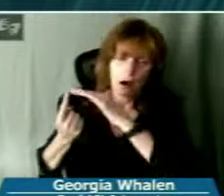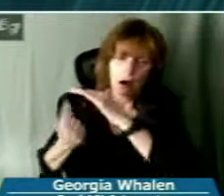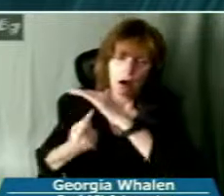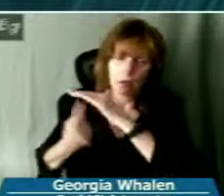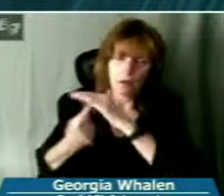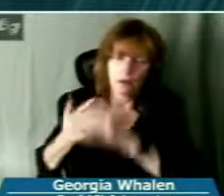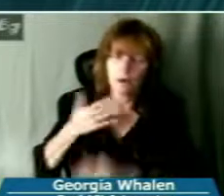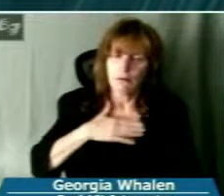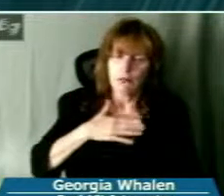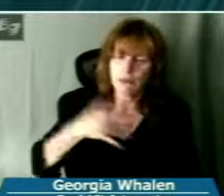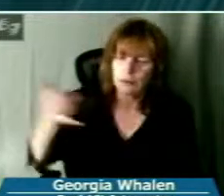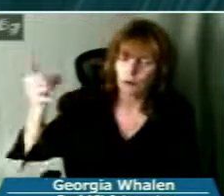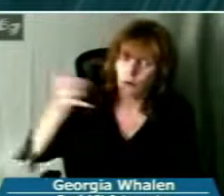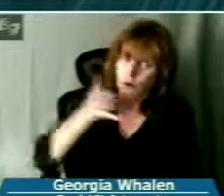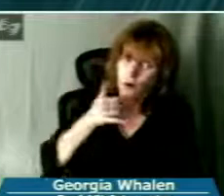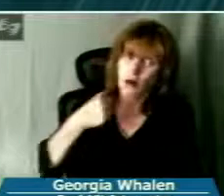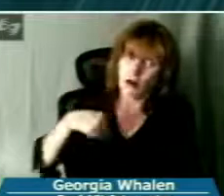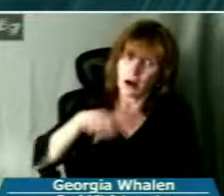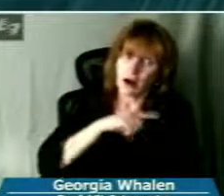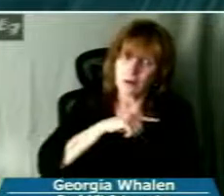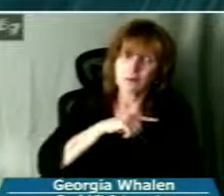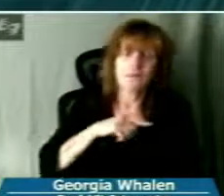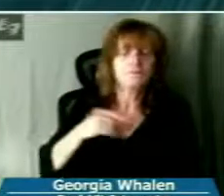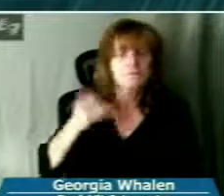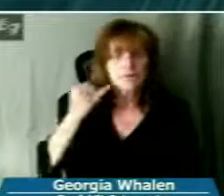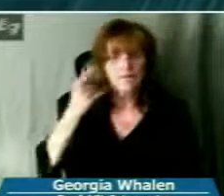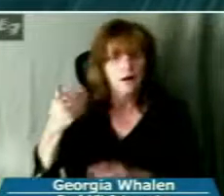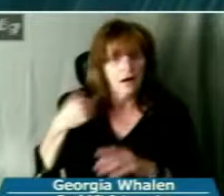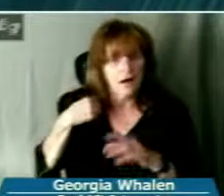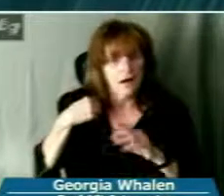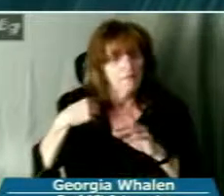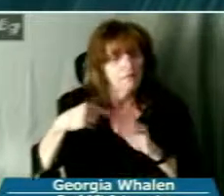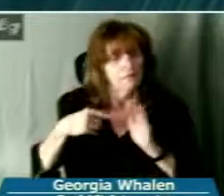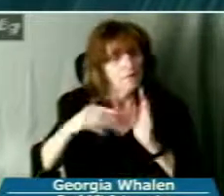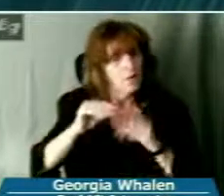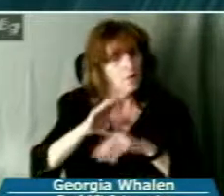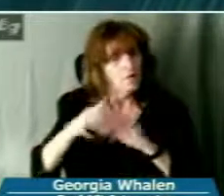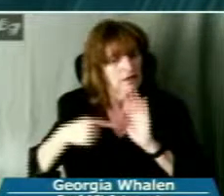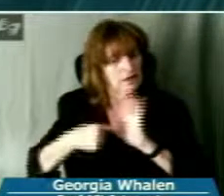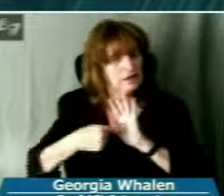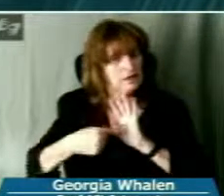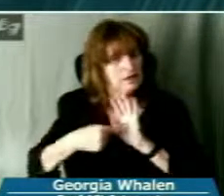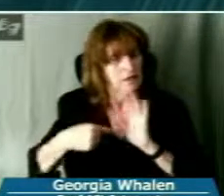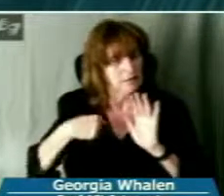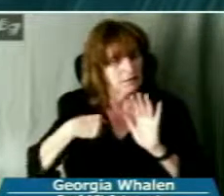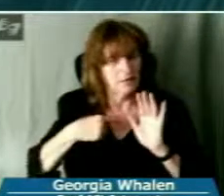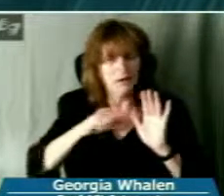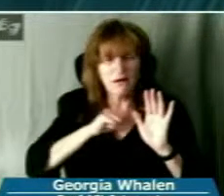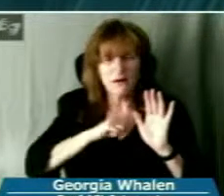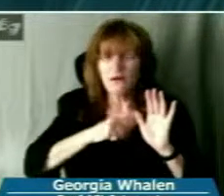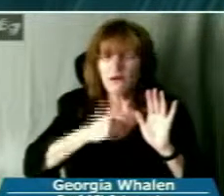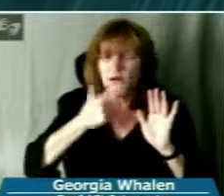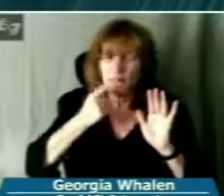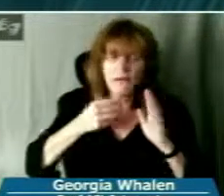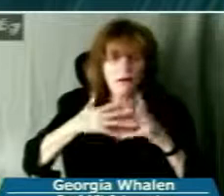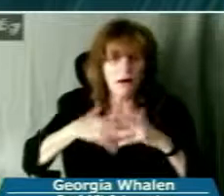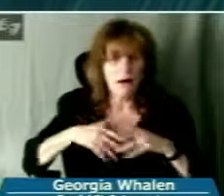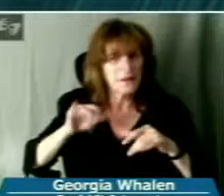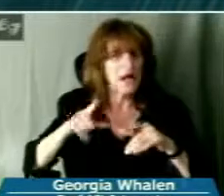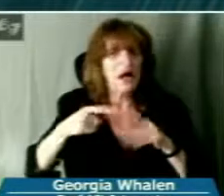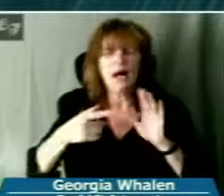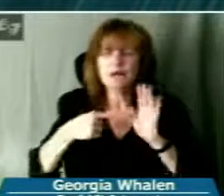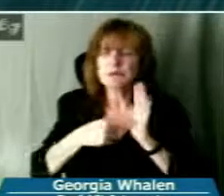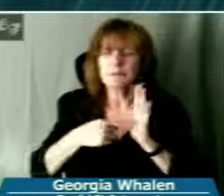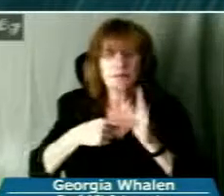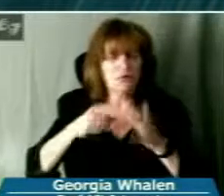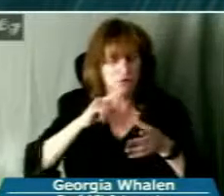they had any symptoms whatsoever related to COVID, and remembering that that symptom list is now quite extensive related to COVID-19, to give us a